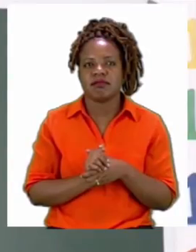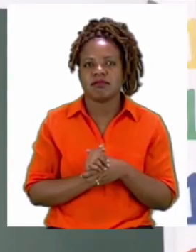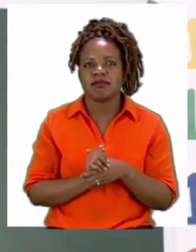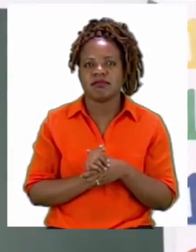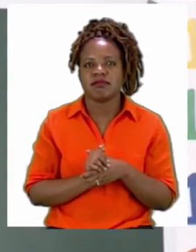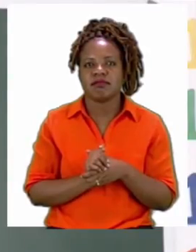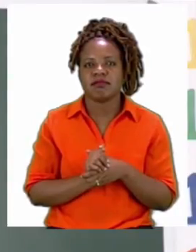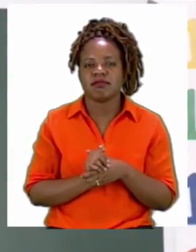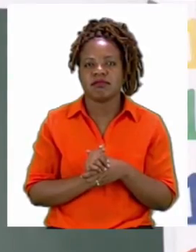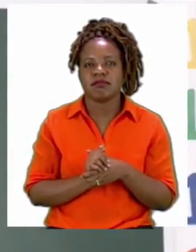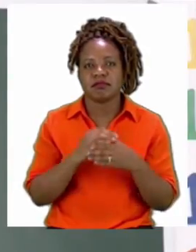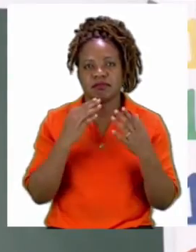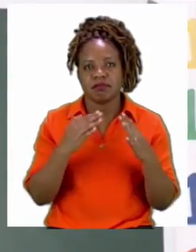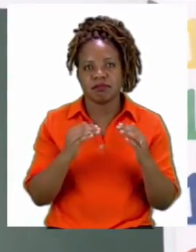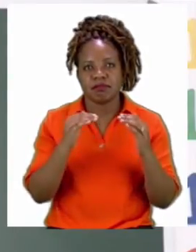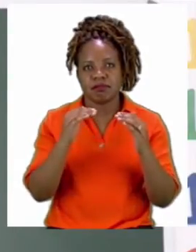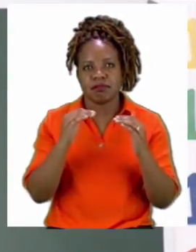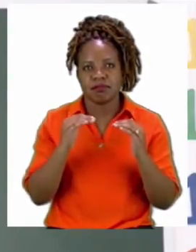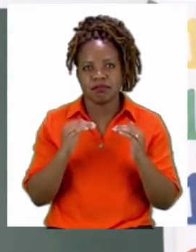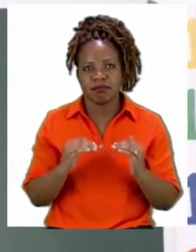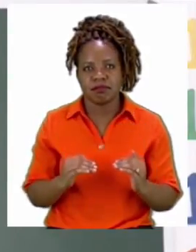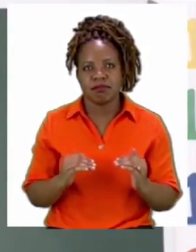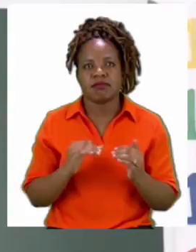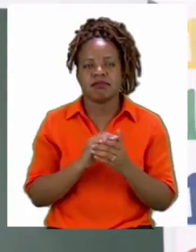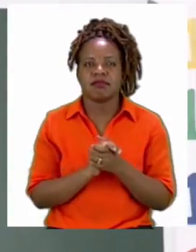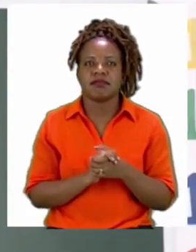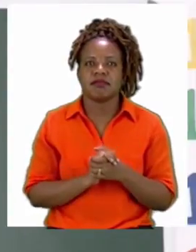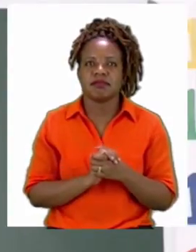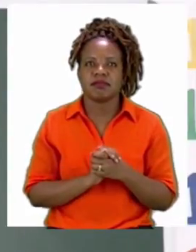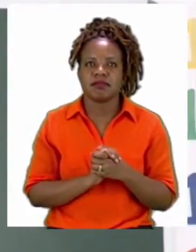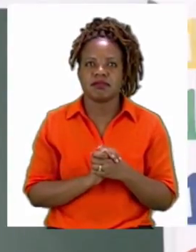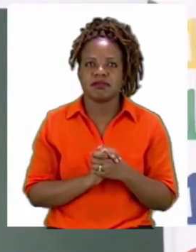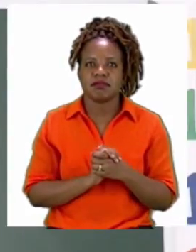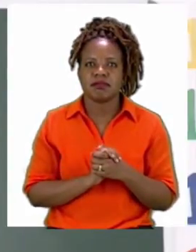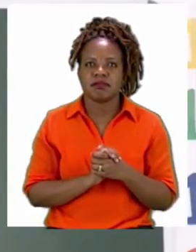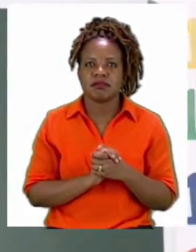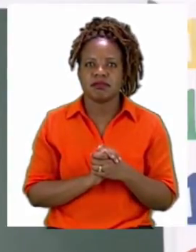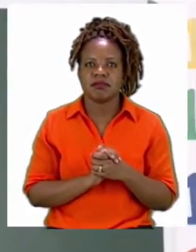we are done with that one, we move on to the next one. And the next